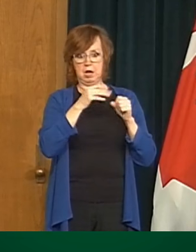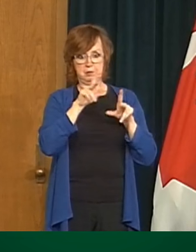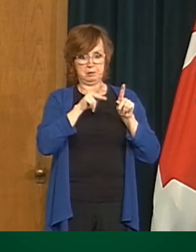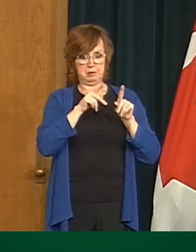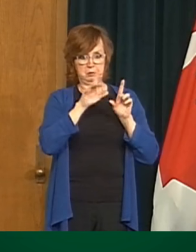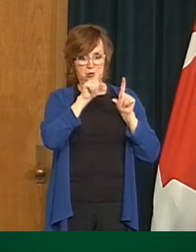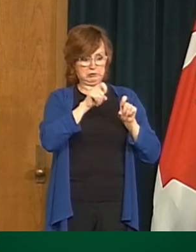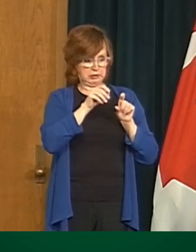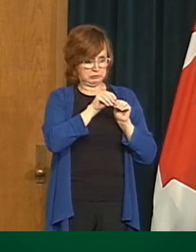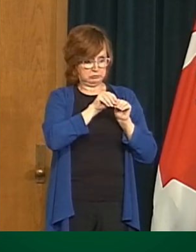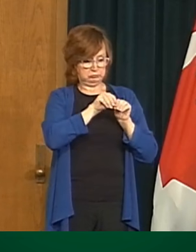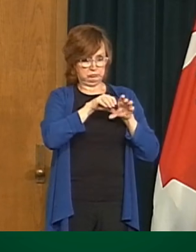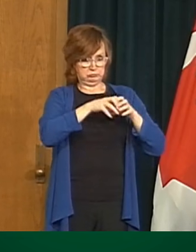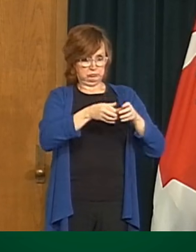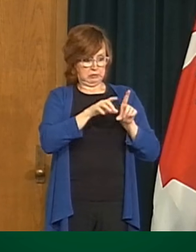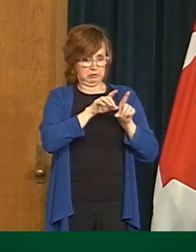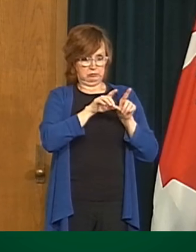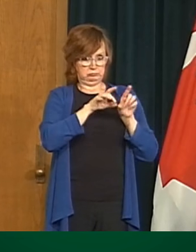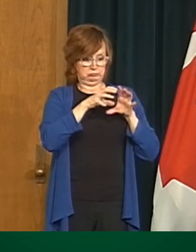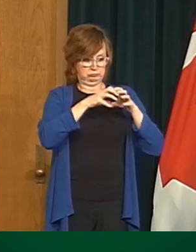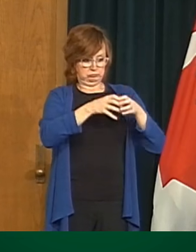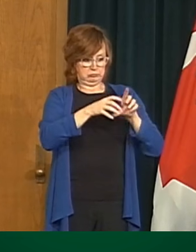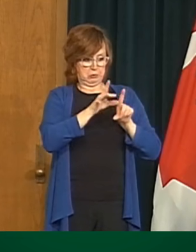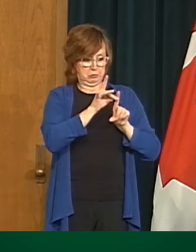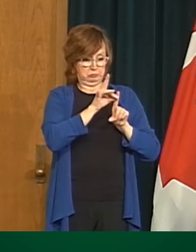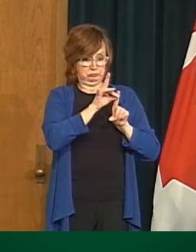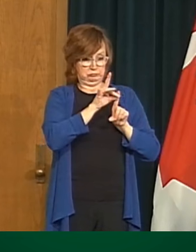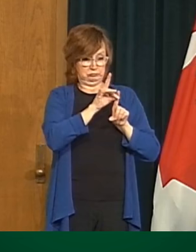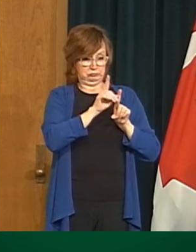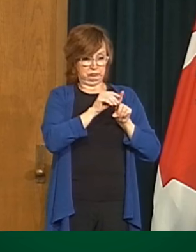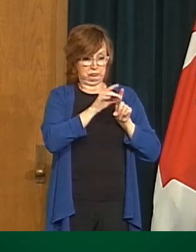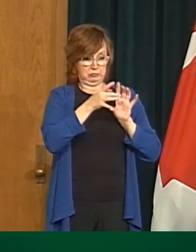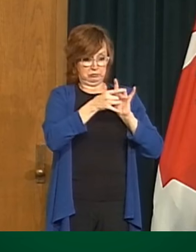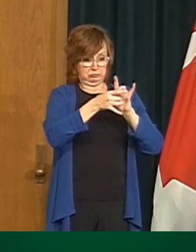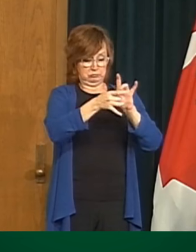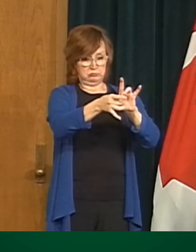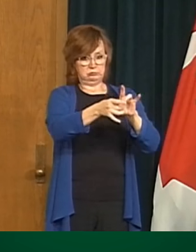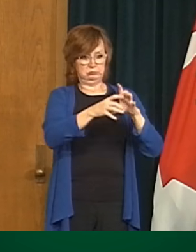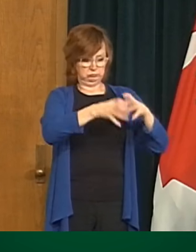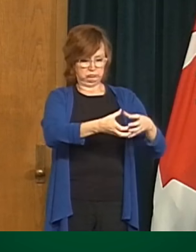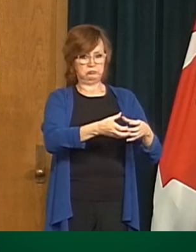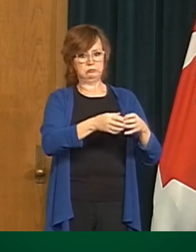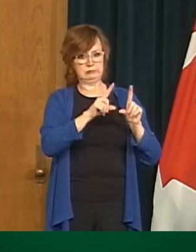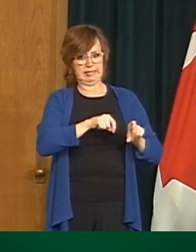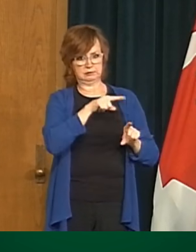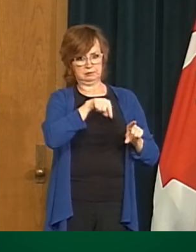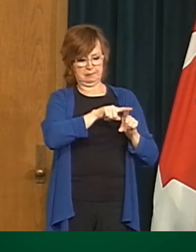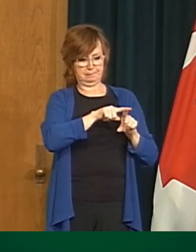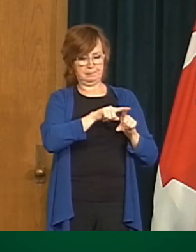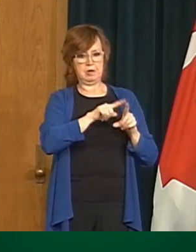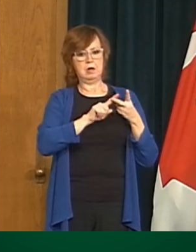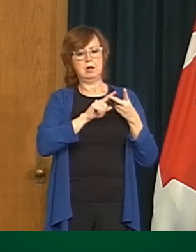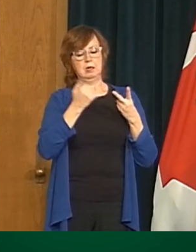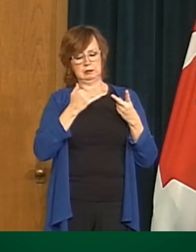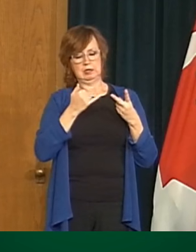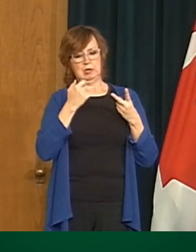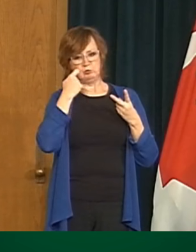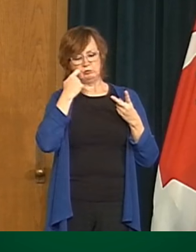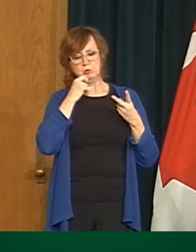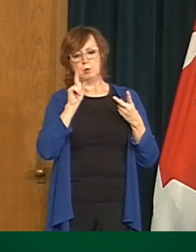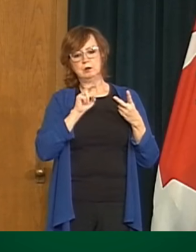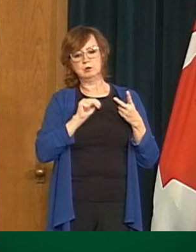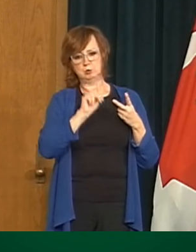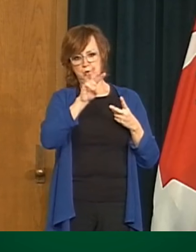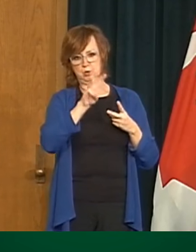well as the contact tracing, but most notably in our province's northwest, where we are working with our local communities on